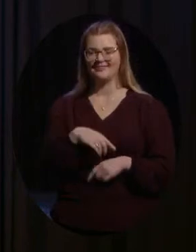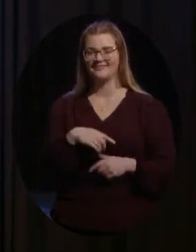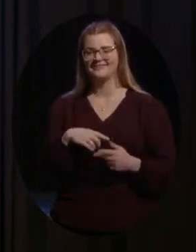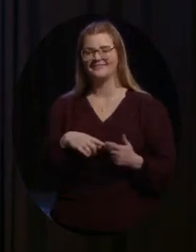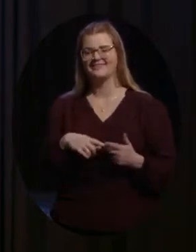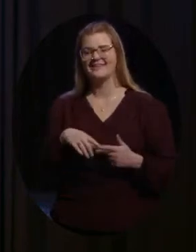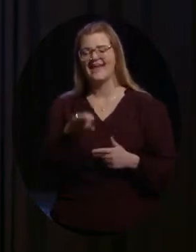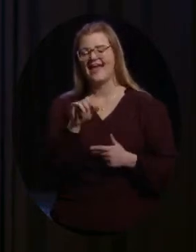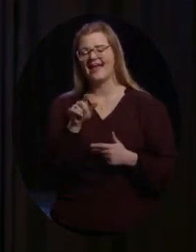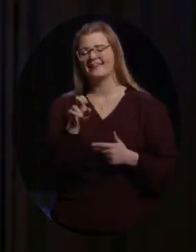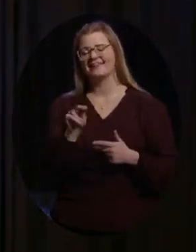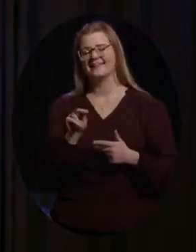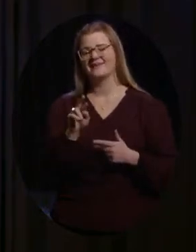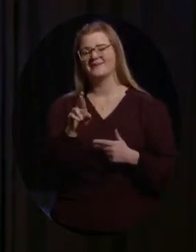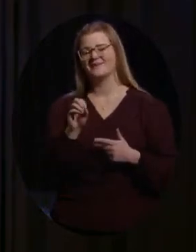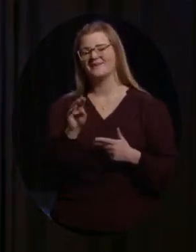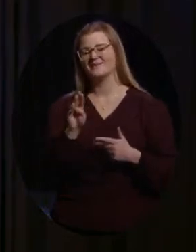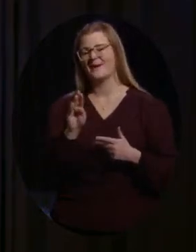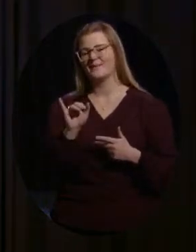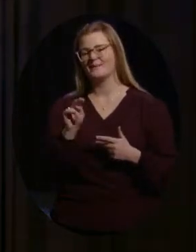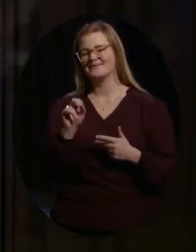Councilwoman Ellen Robertson.